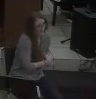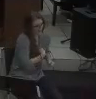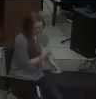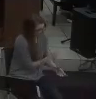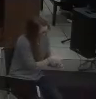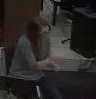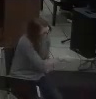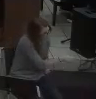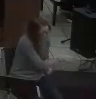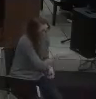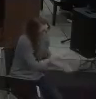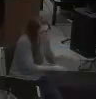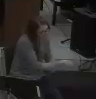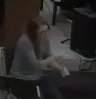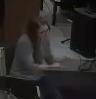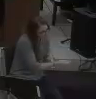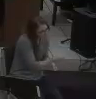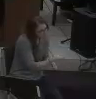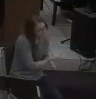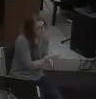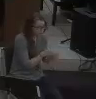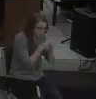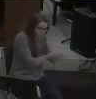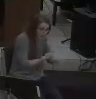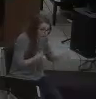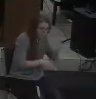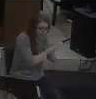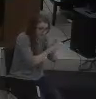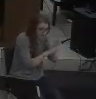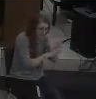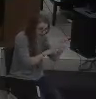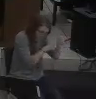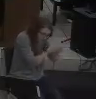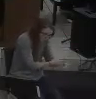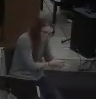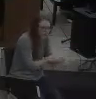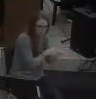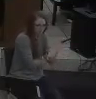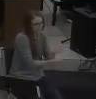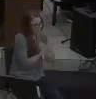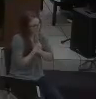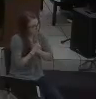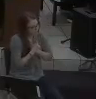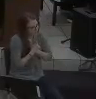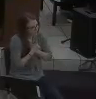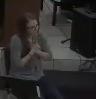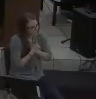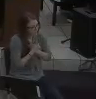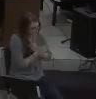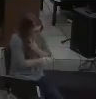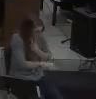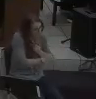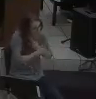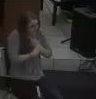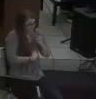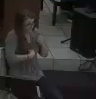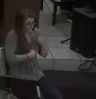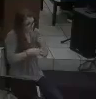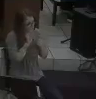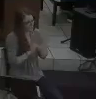you. Those who obey my commandments are the ones who love me, and those who love me will be